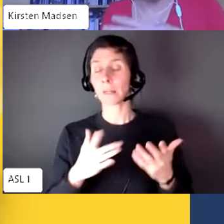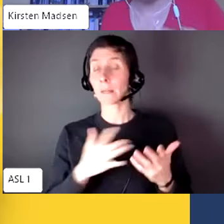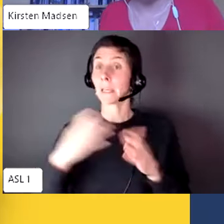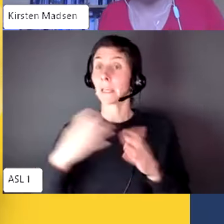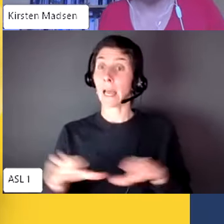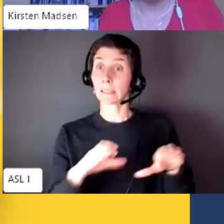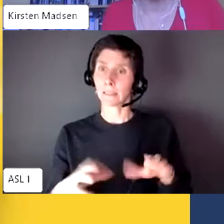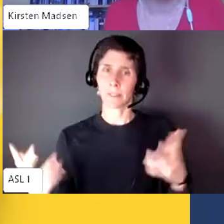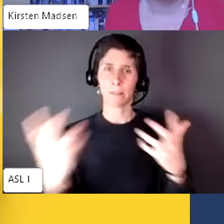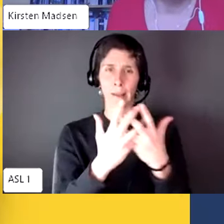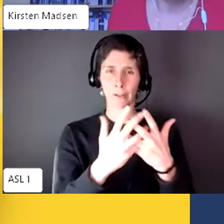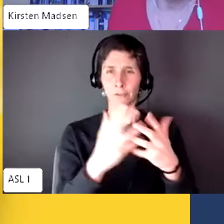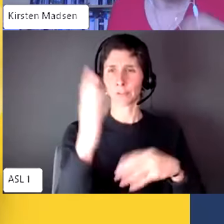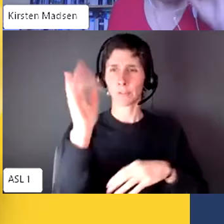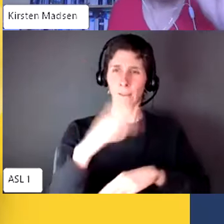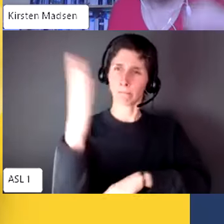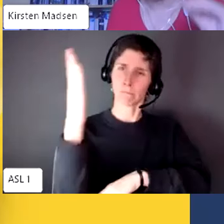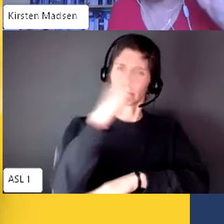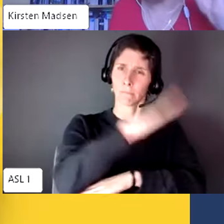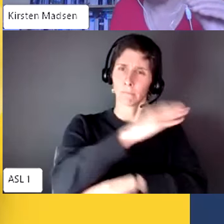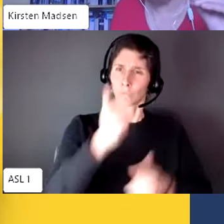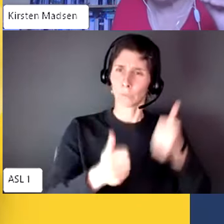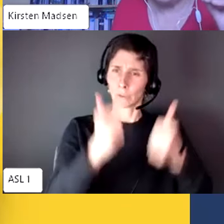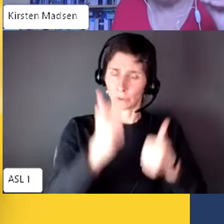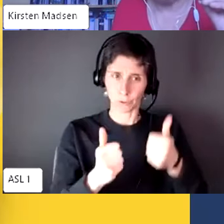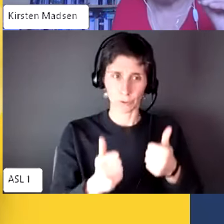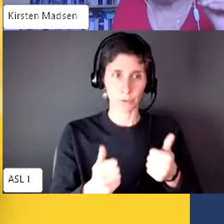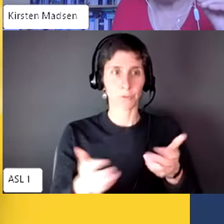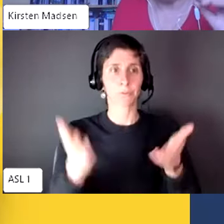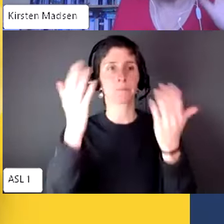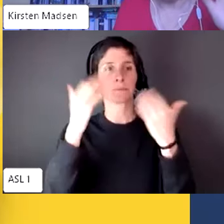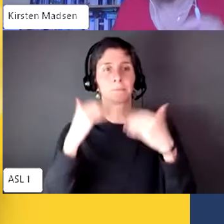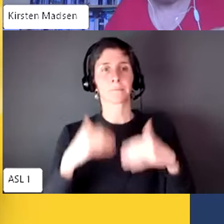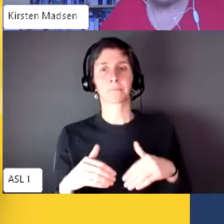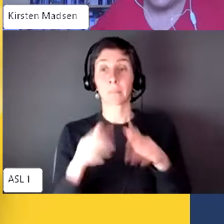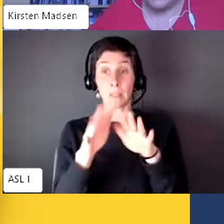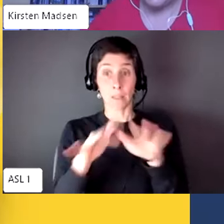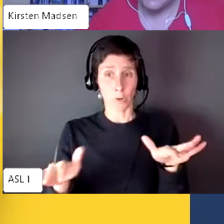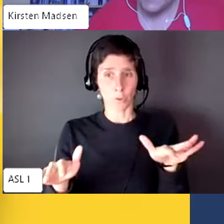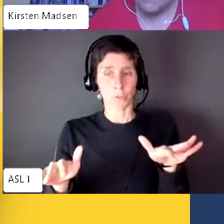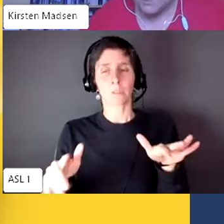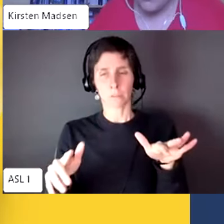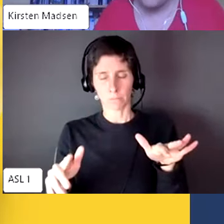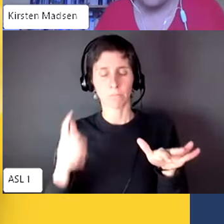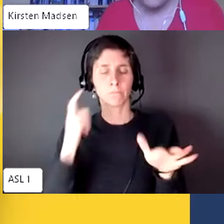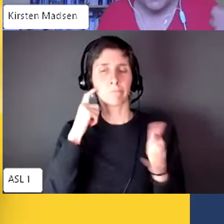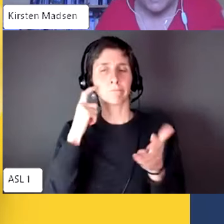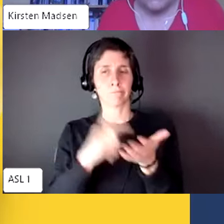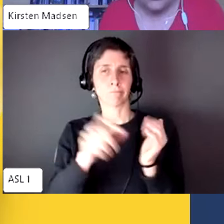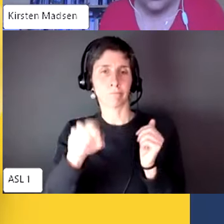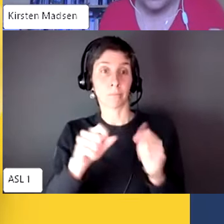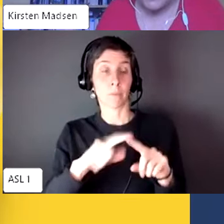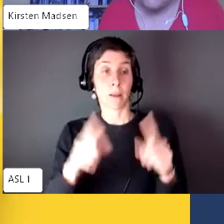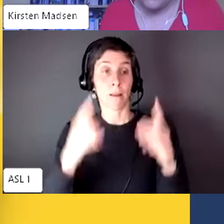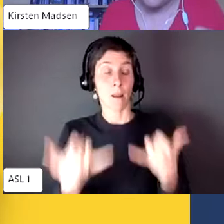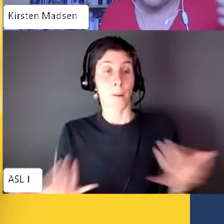more appropriate. We address diversity, but it has become more and